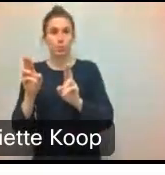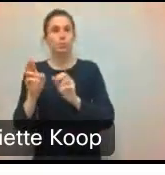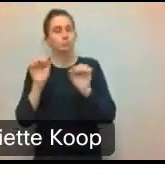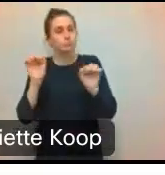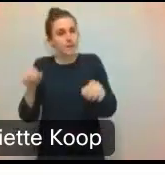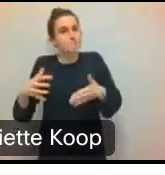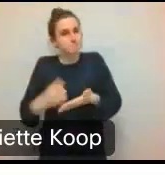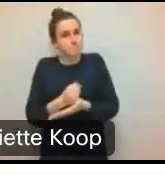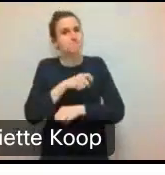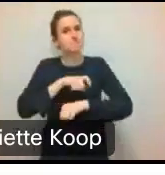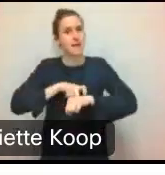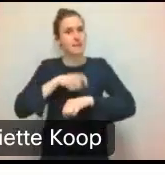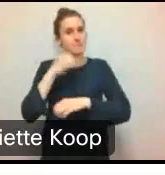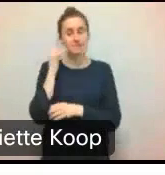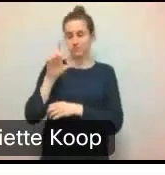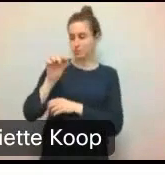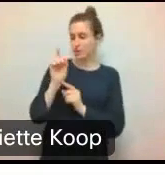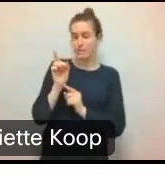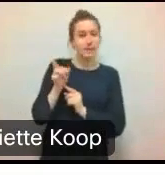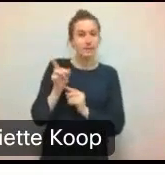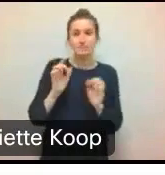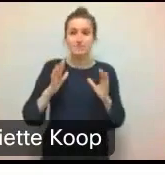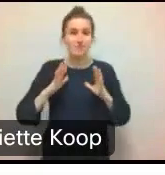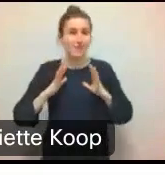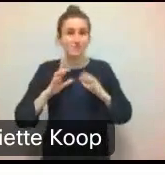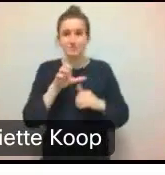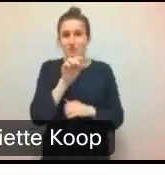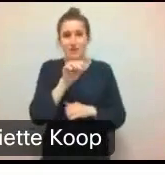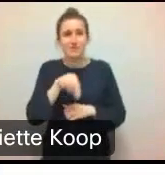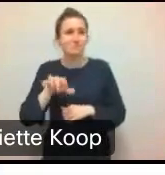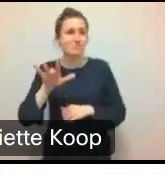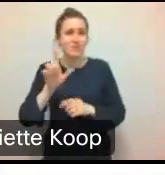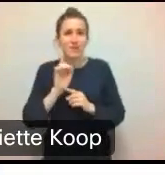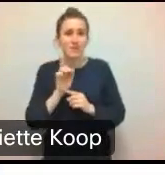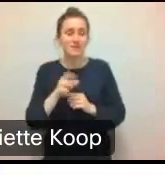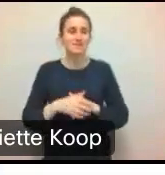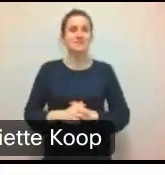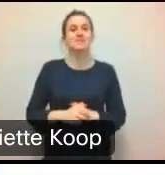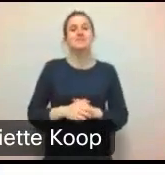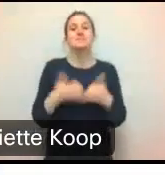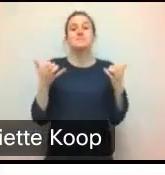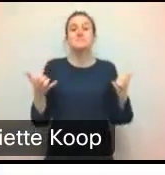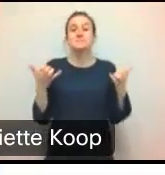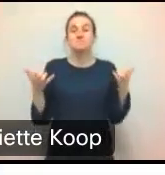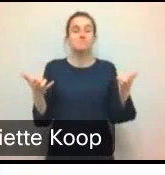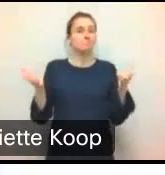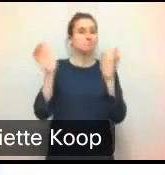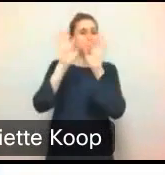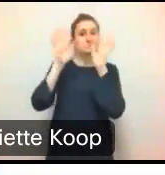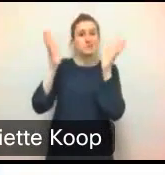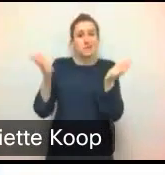time, even if it's 20 minutes. I'm a big fan of 20 to 25 minutes. So just summary,